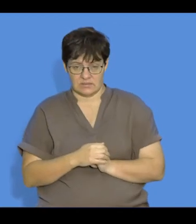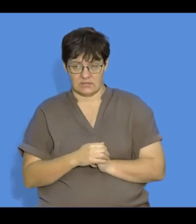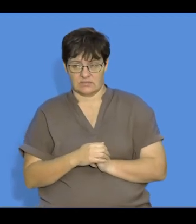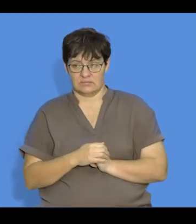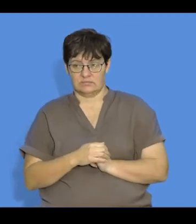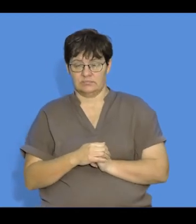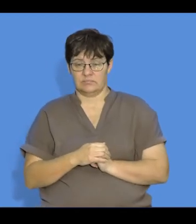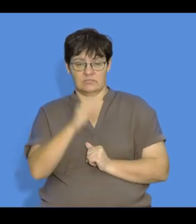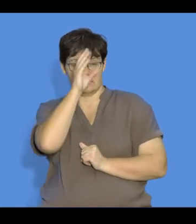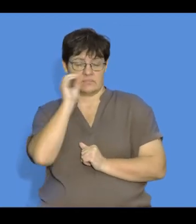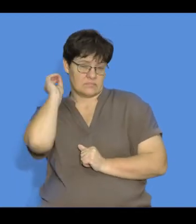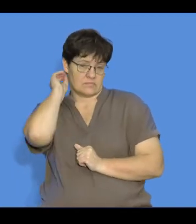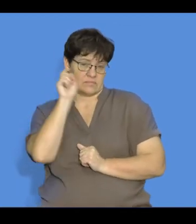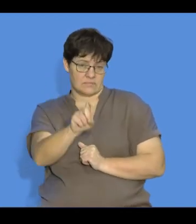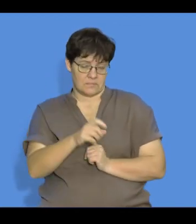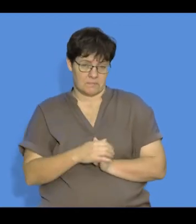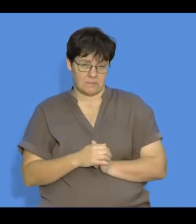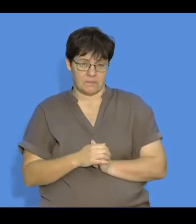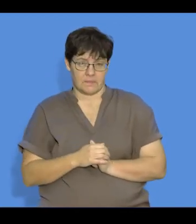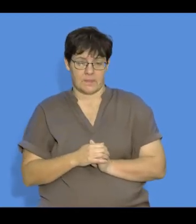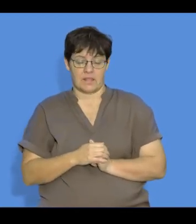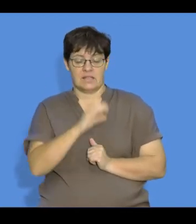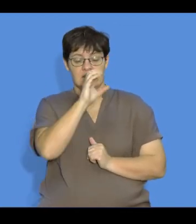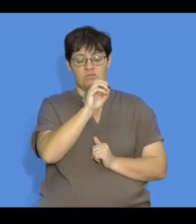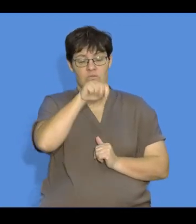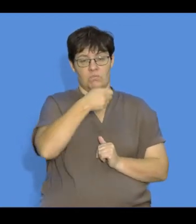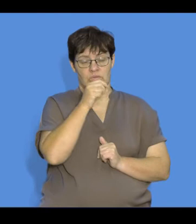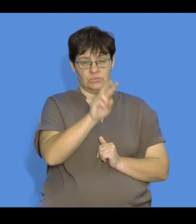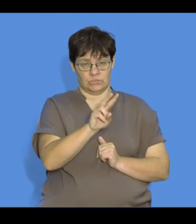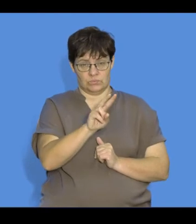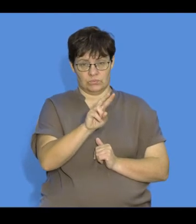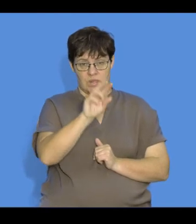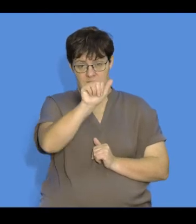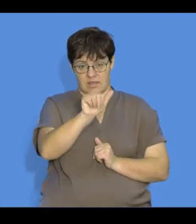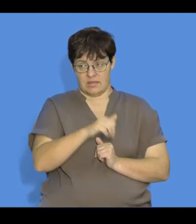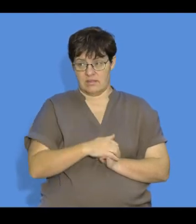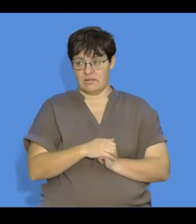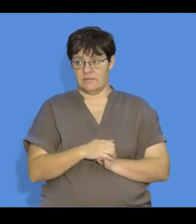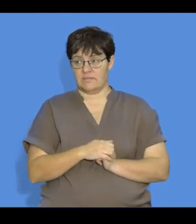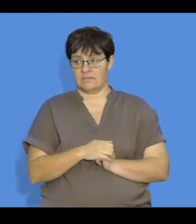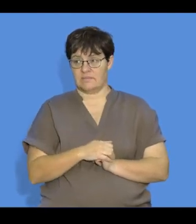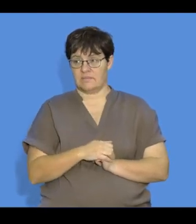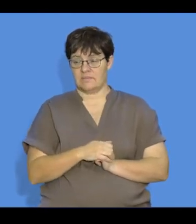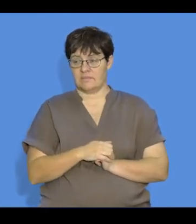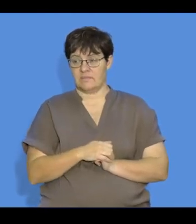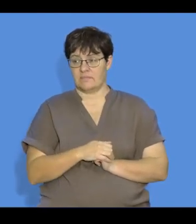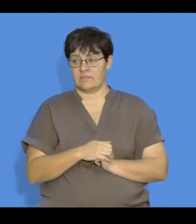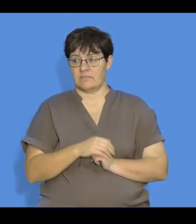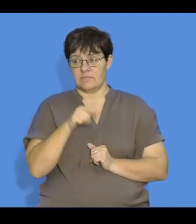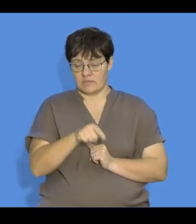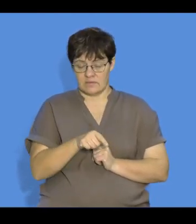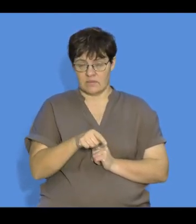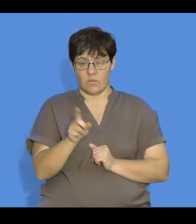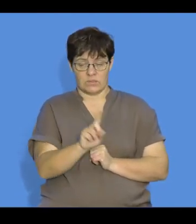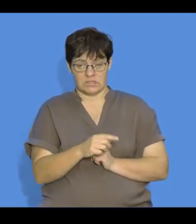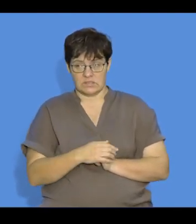that if this is 0.2 amperes, okay, this is going to be what?